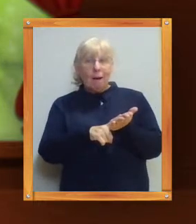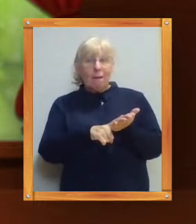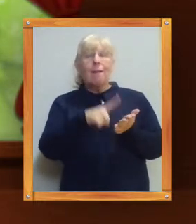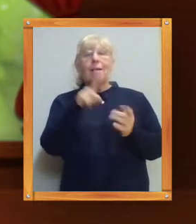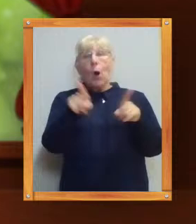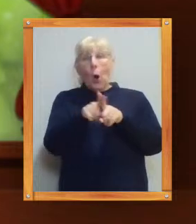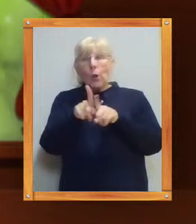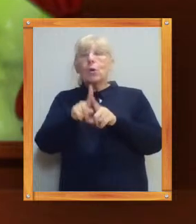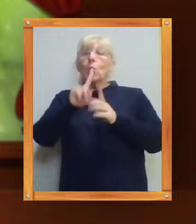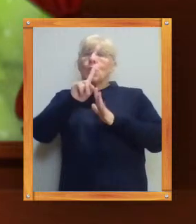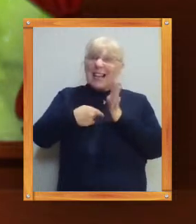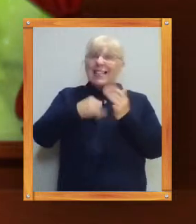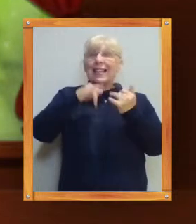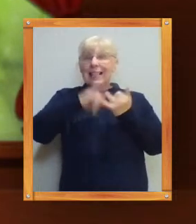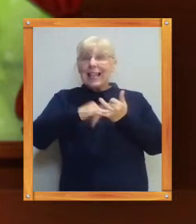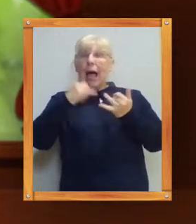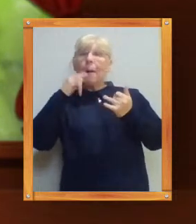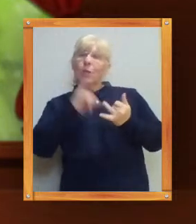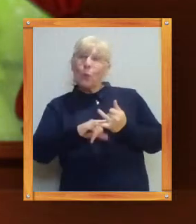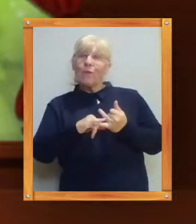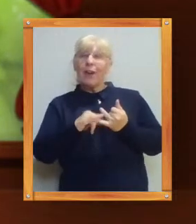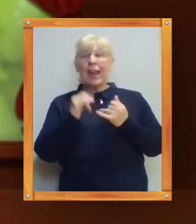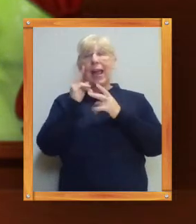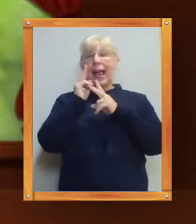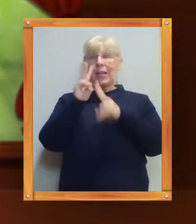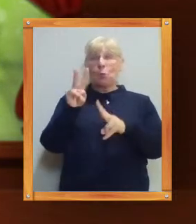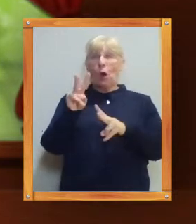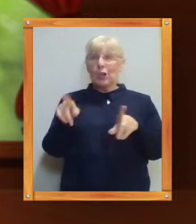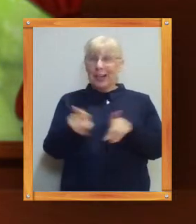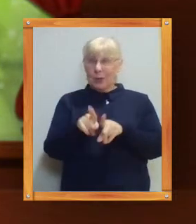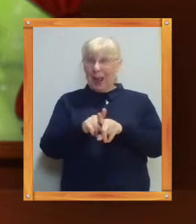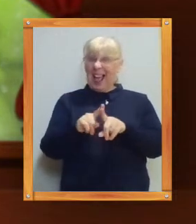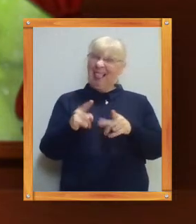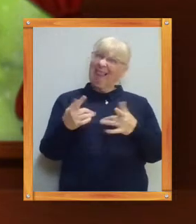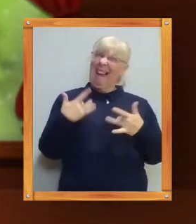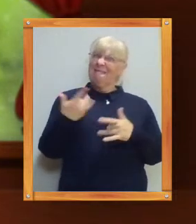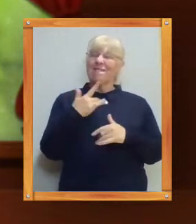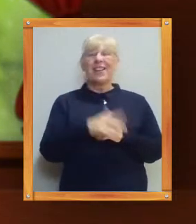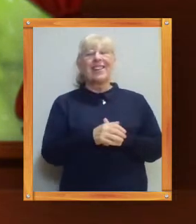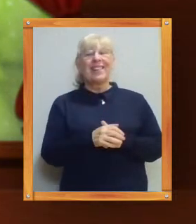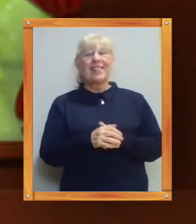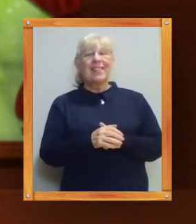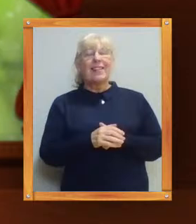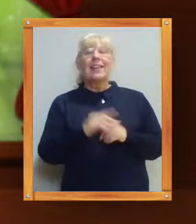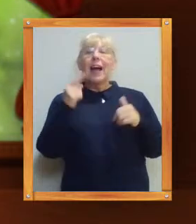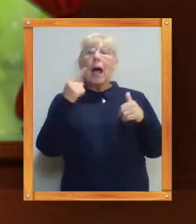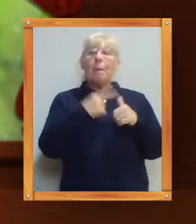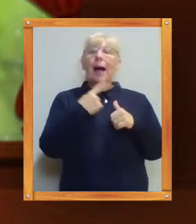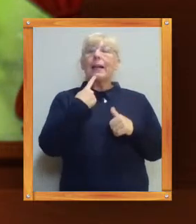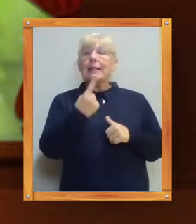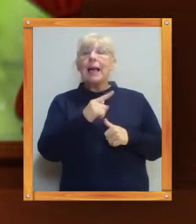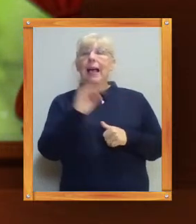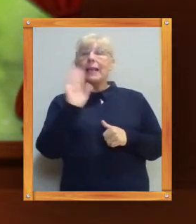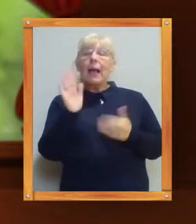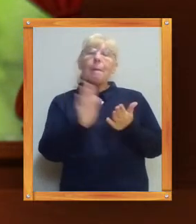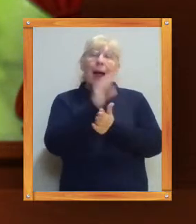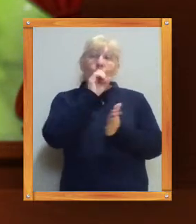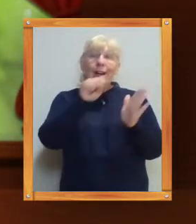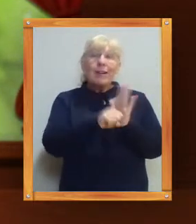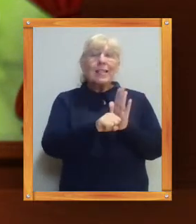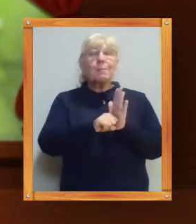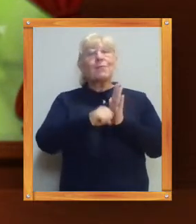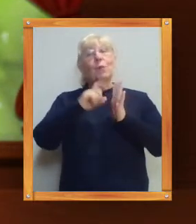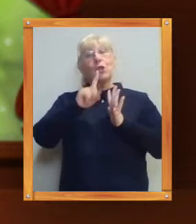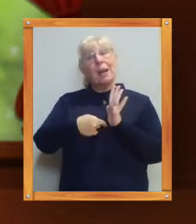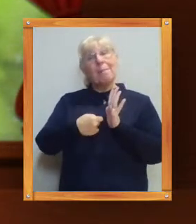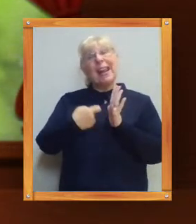Sophie, all watching in on our live Randalstown switch-on. Amanda McNeely, Merry Christmas from Jamie, Annie and Lily. Hello